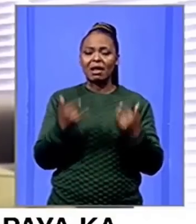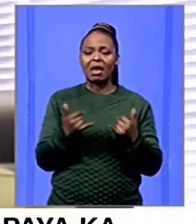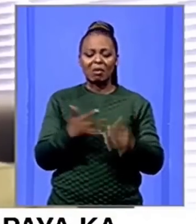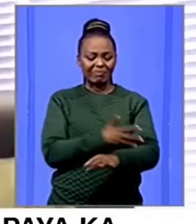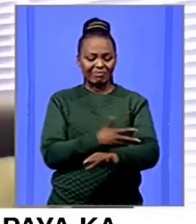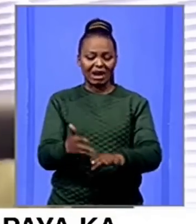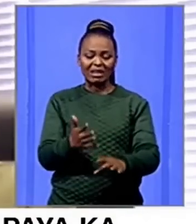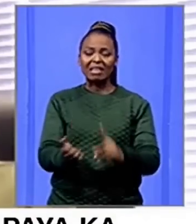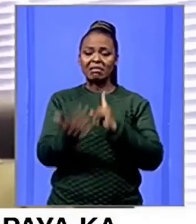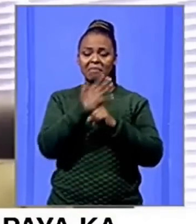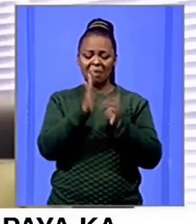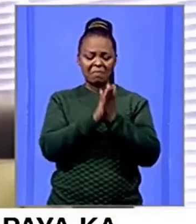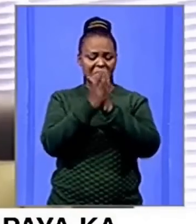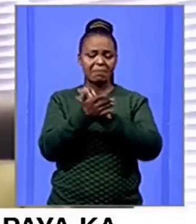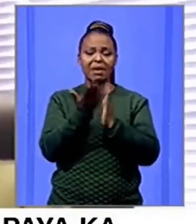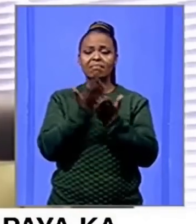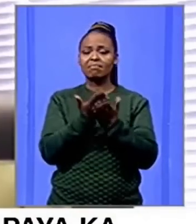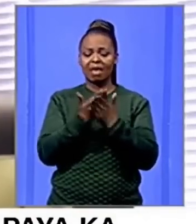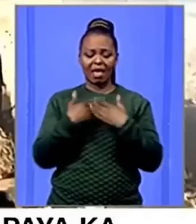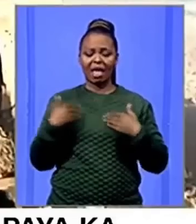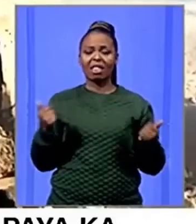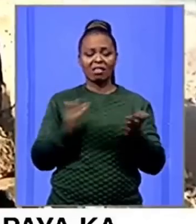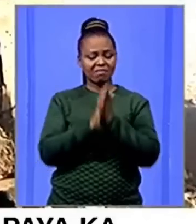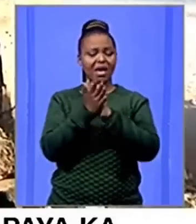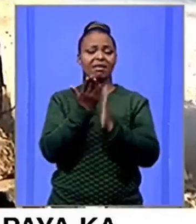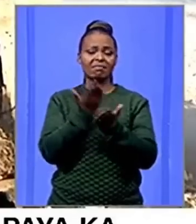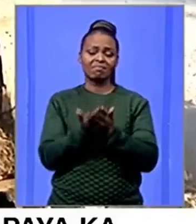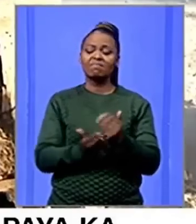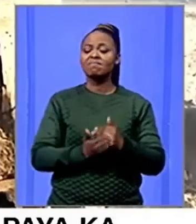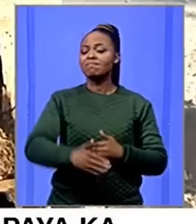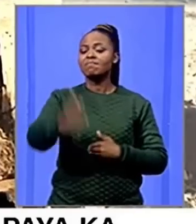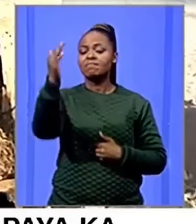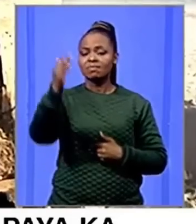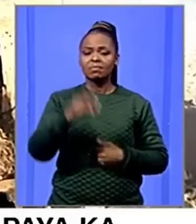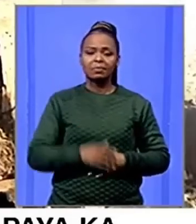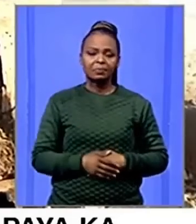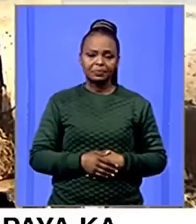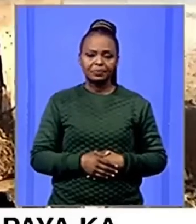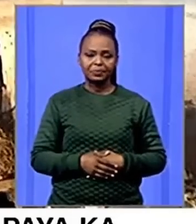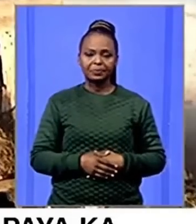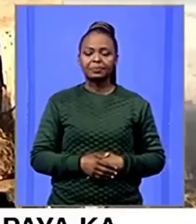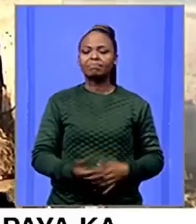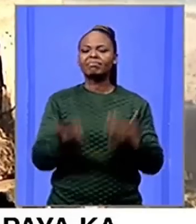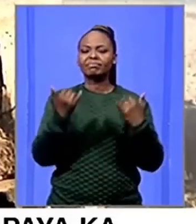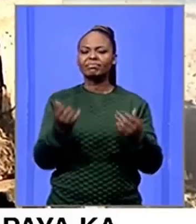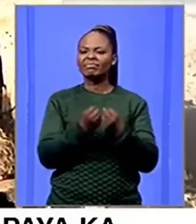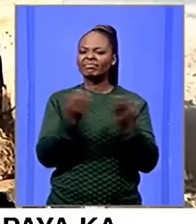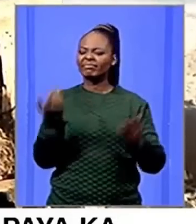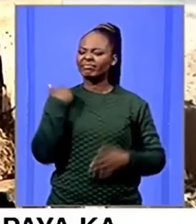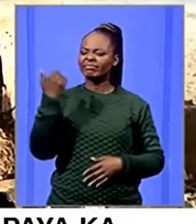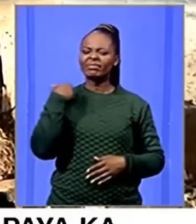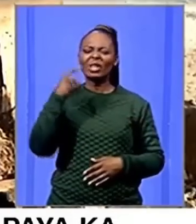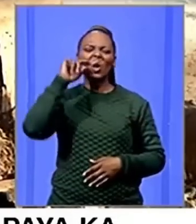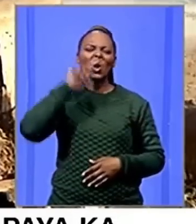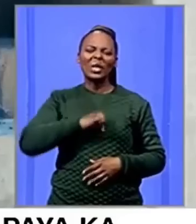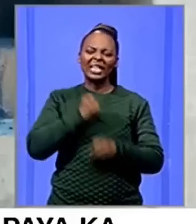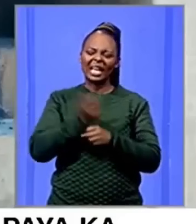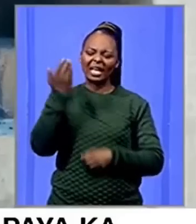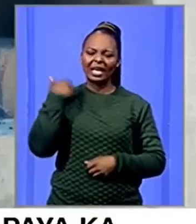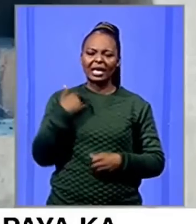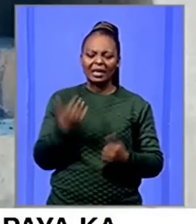time impact overall health and well-being. Bogologolo go ne go apeiwa ka molelo wa kwa ntle mme Engelbrecht o